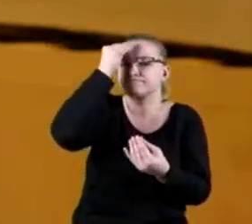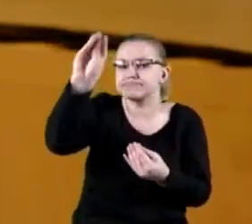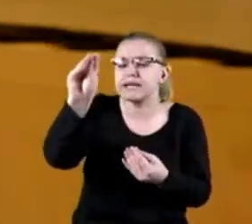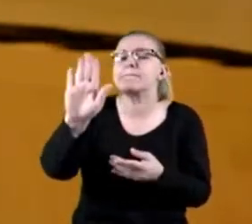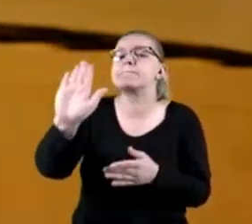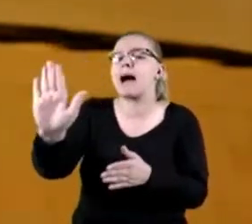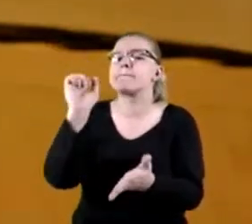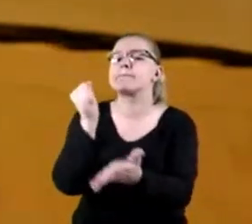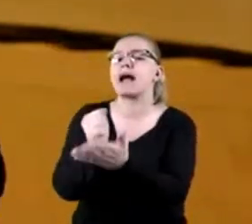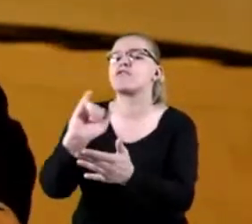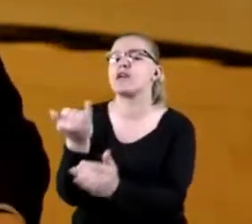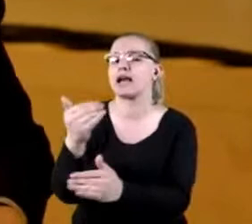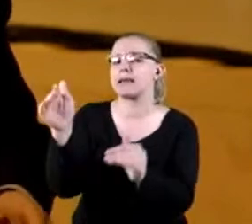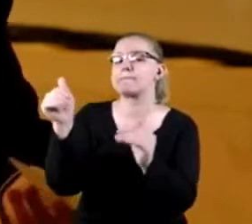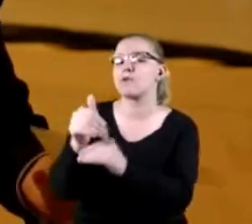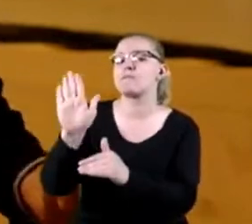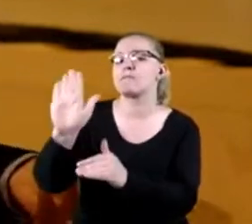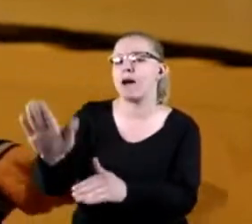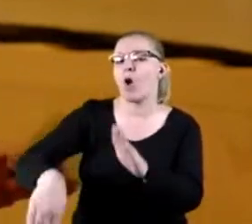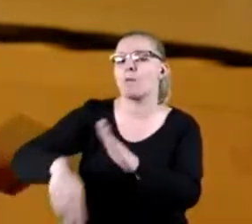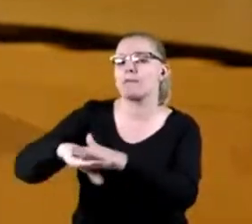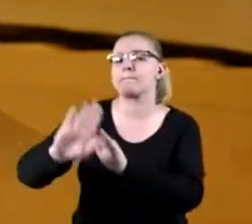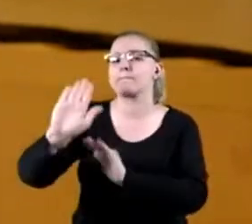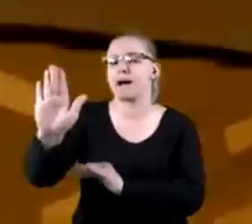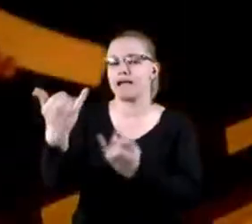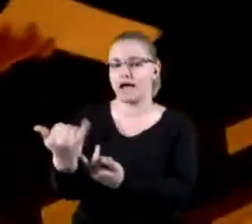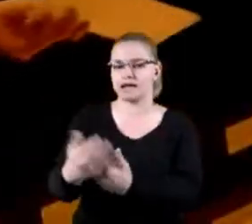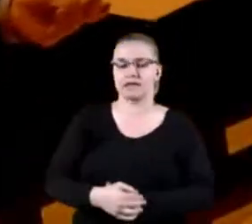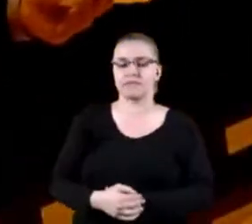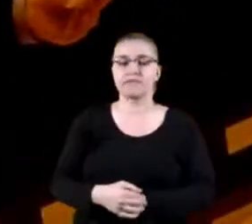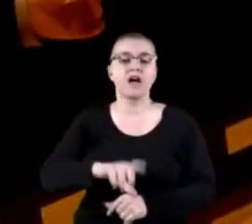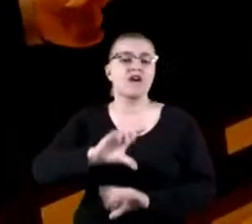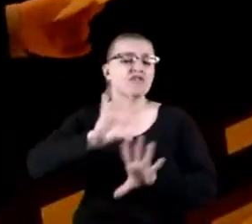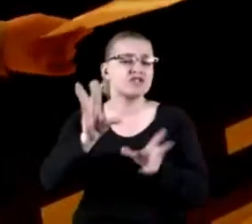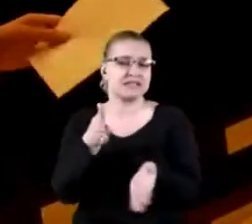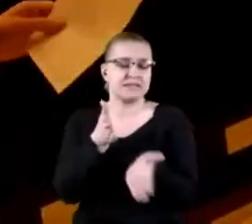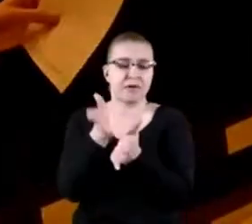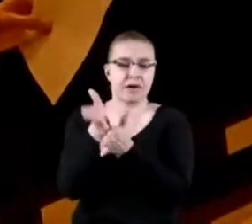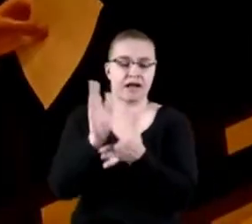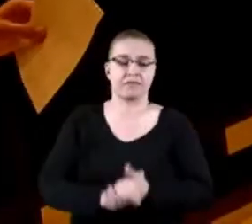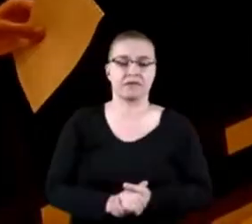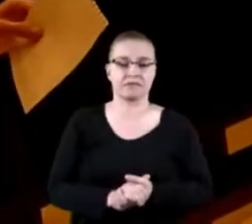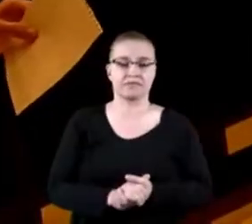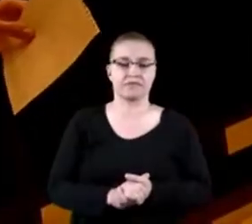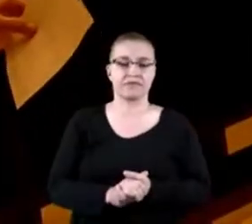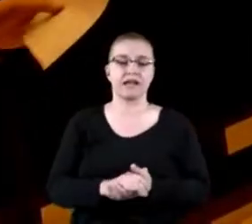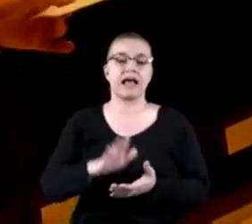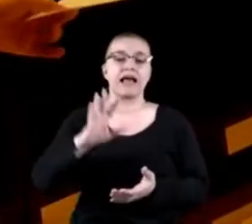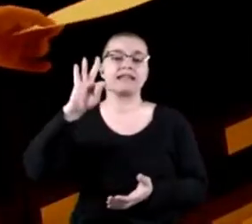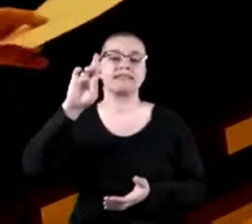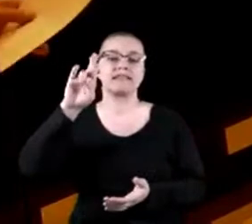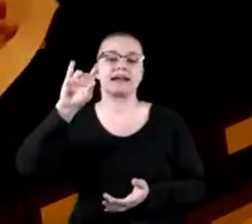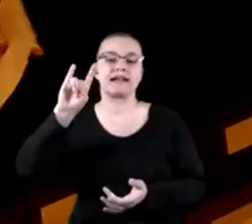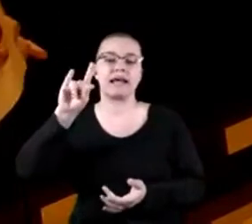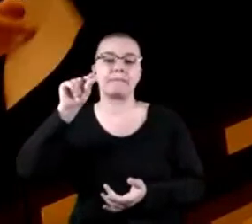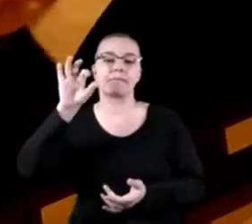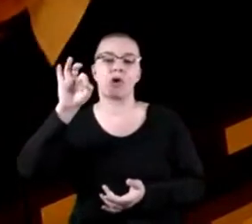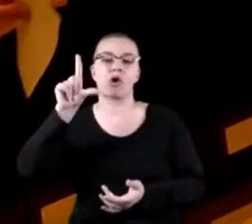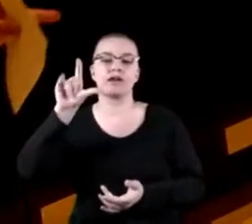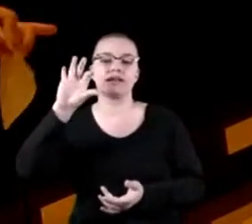capacitate. And we all, for example, we are helping Tripoli in Lebanon to do their